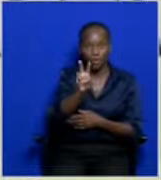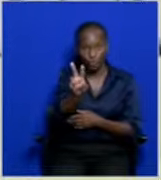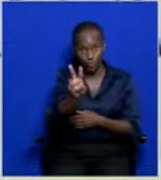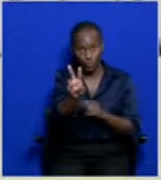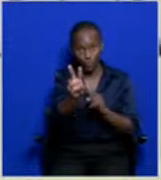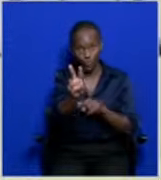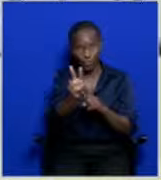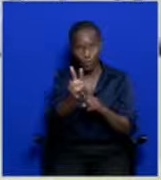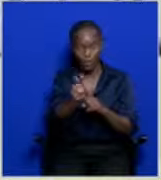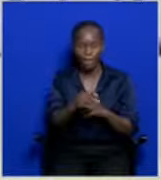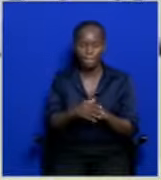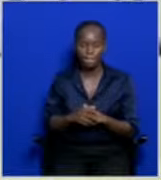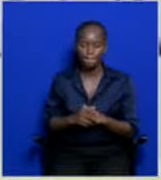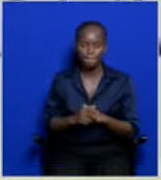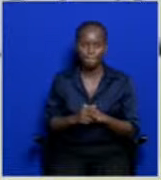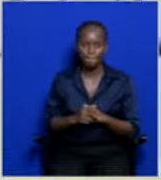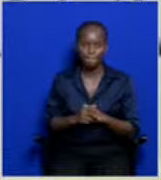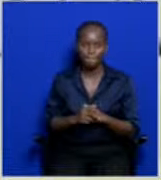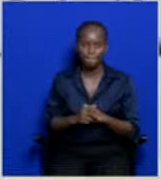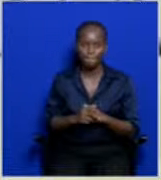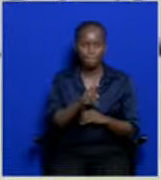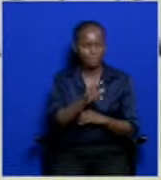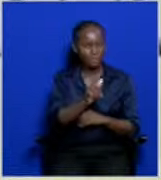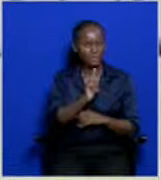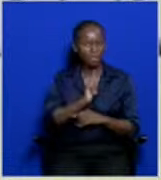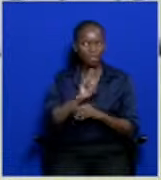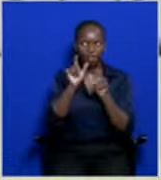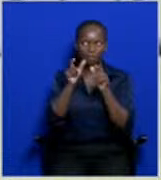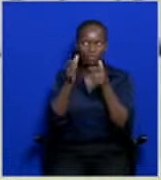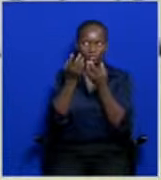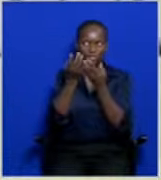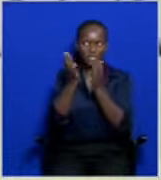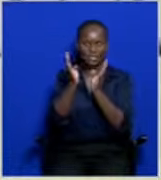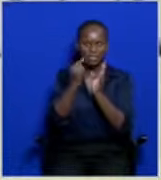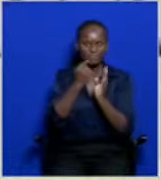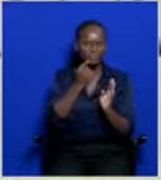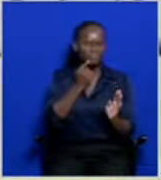and tell the commissioners what that document is.